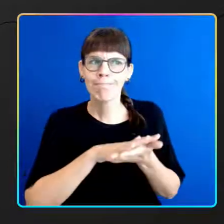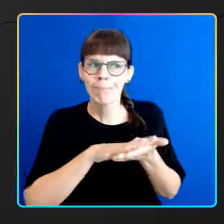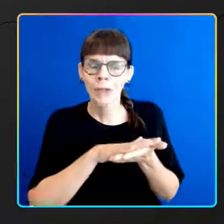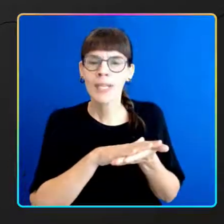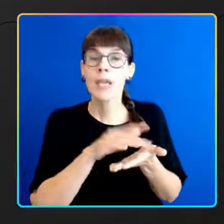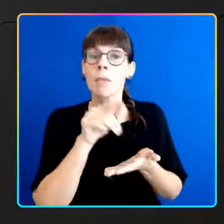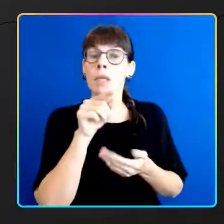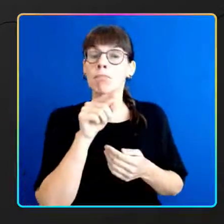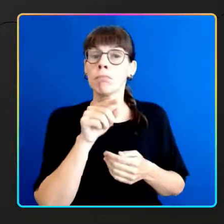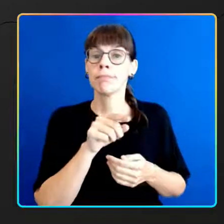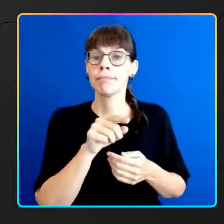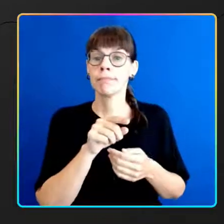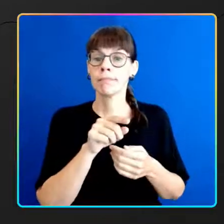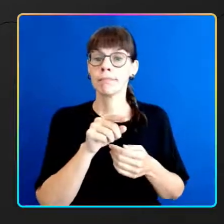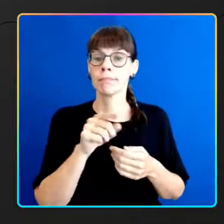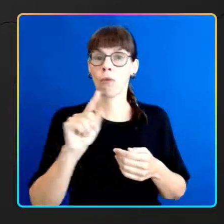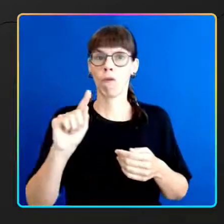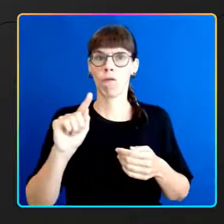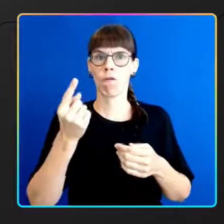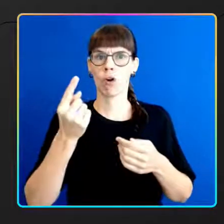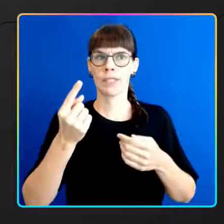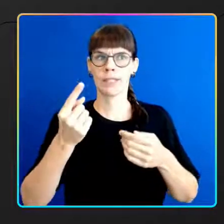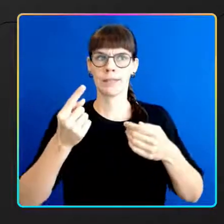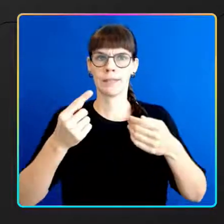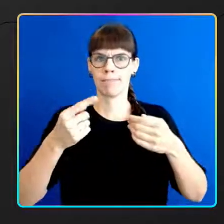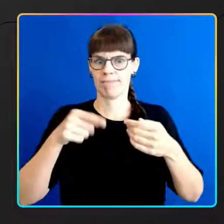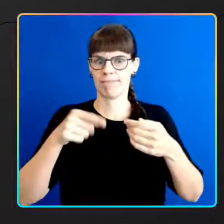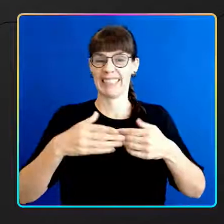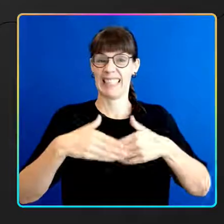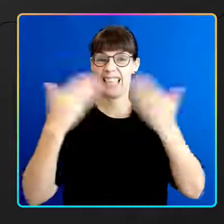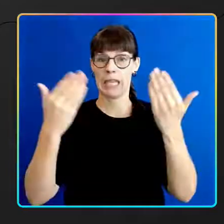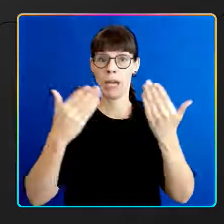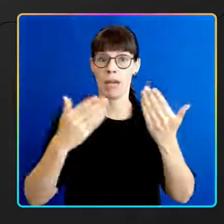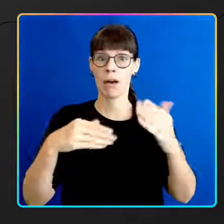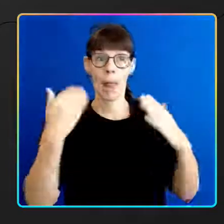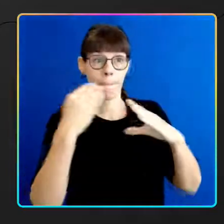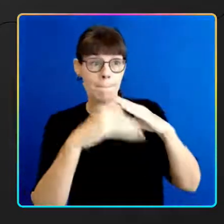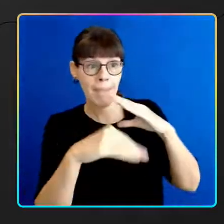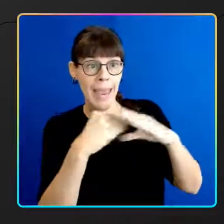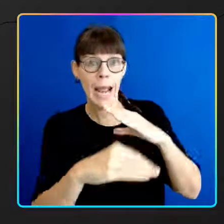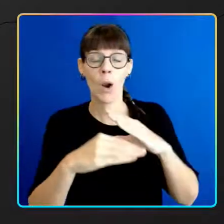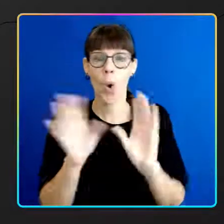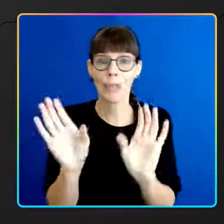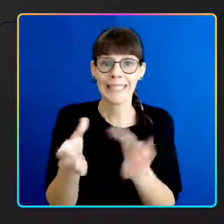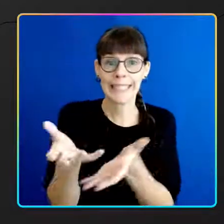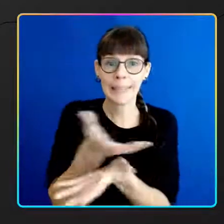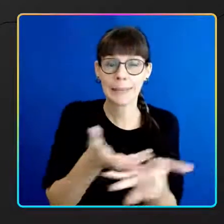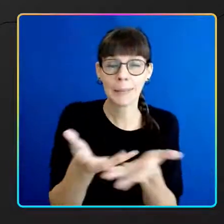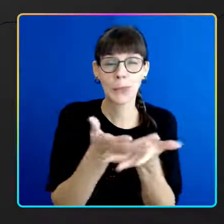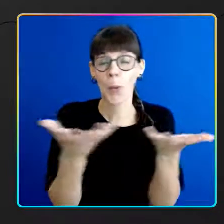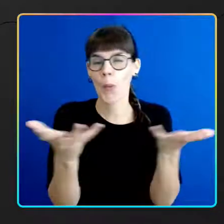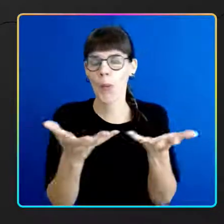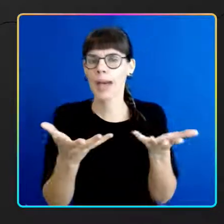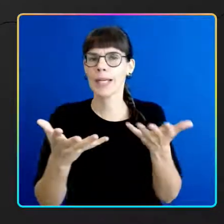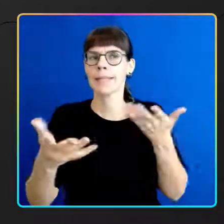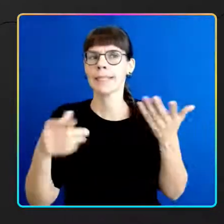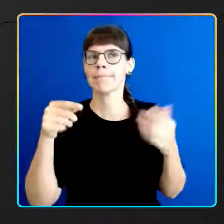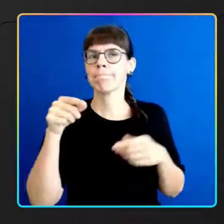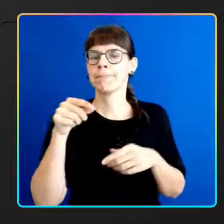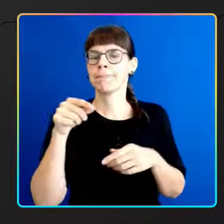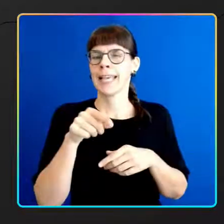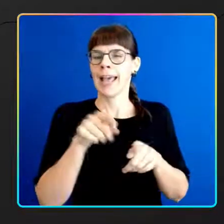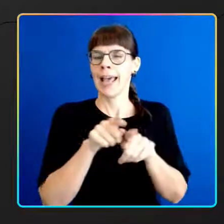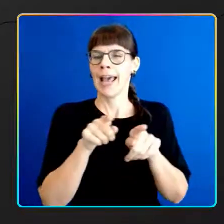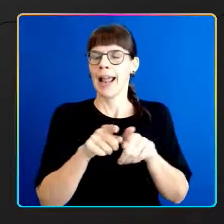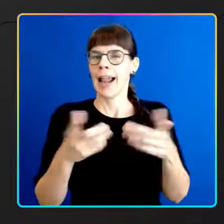the first thing that you do is open email or Teams or whatever just service you're using is